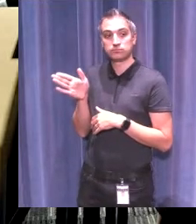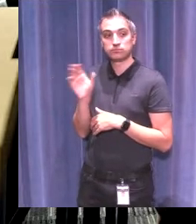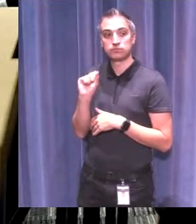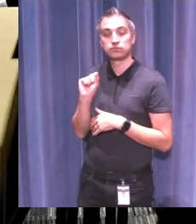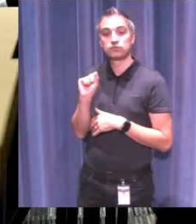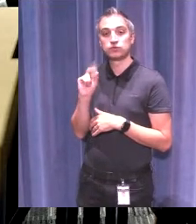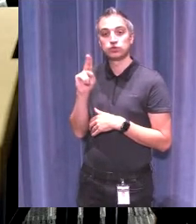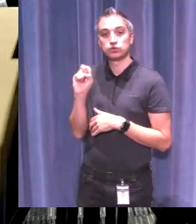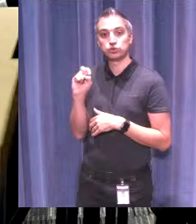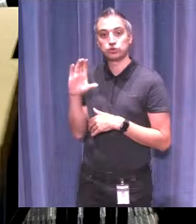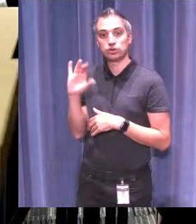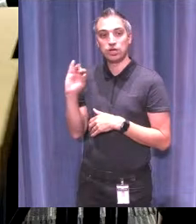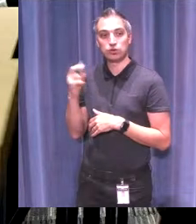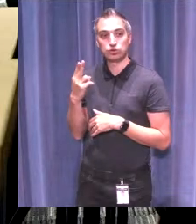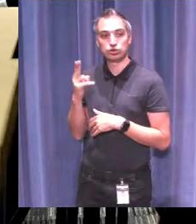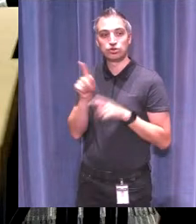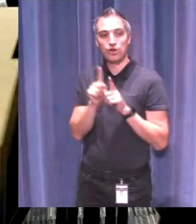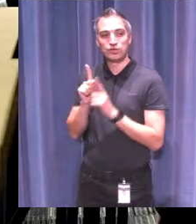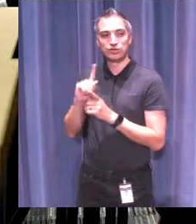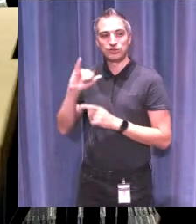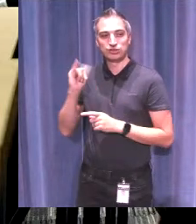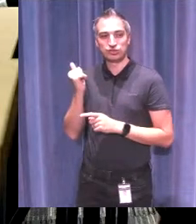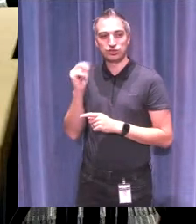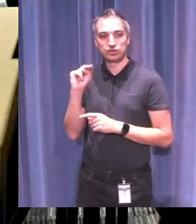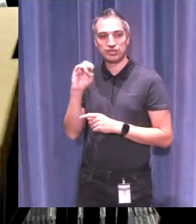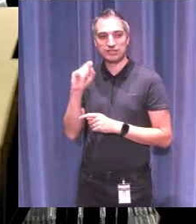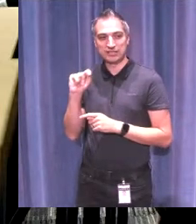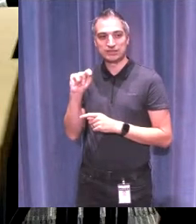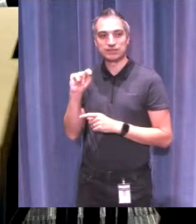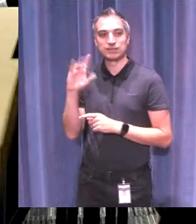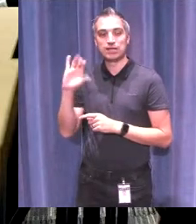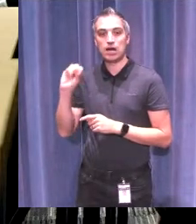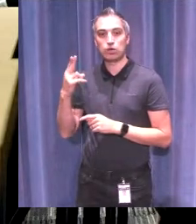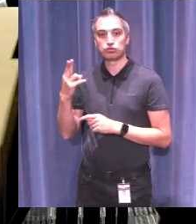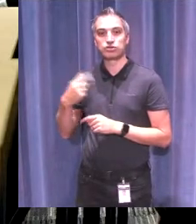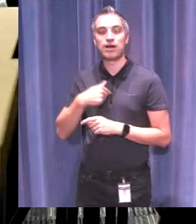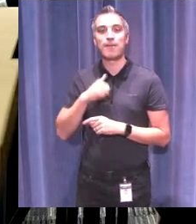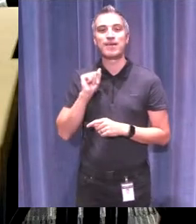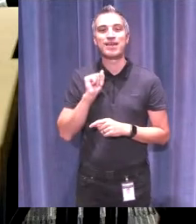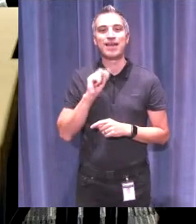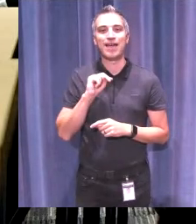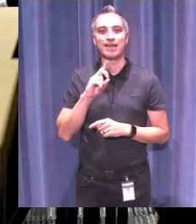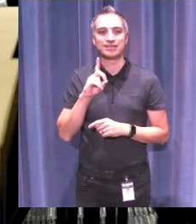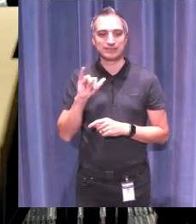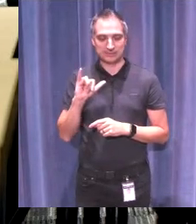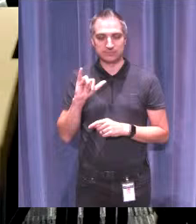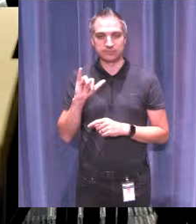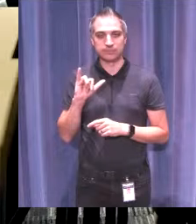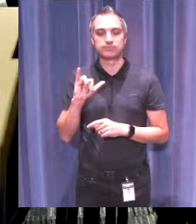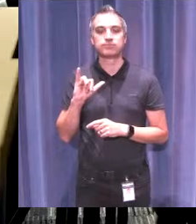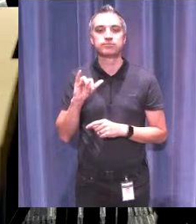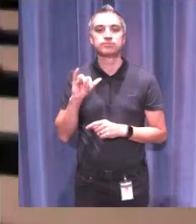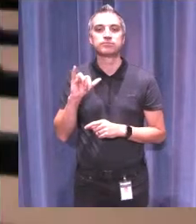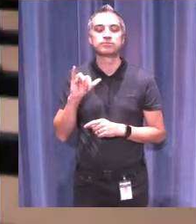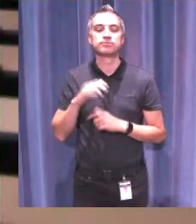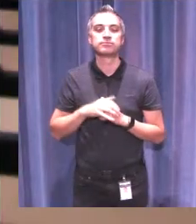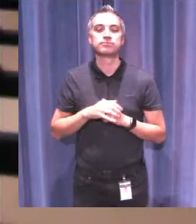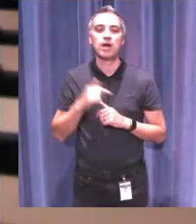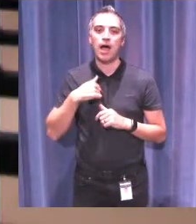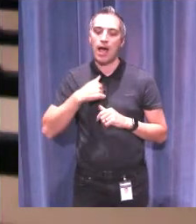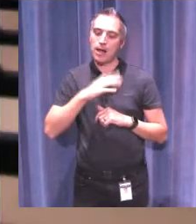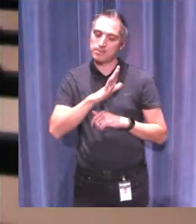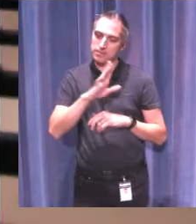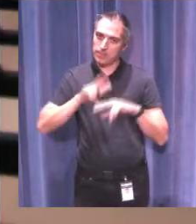Couch, also Janet Couch. I'm Andy Overman. I'm the chair of the board. The Board of Trustees